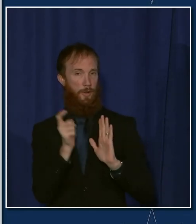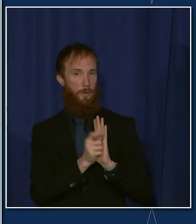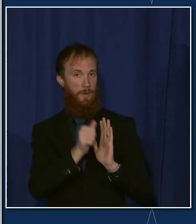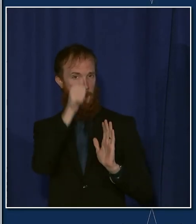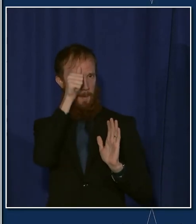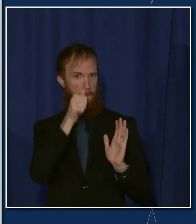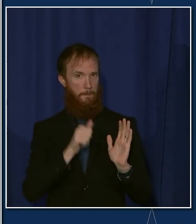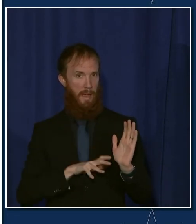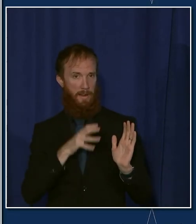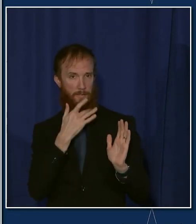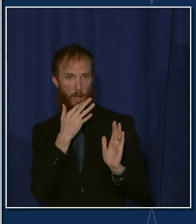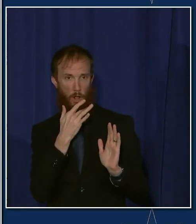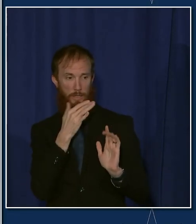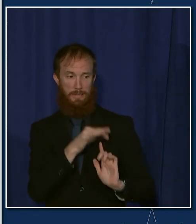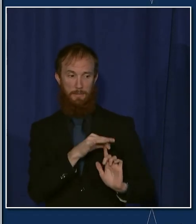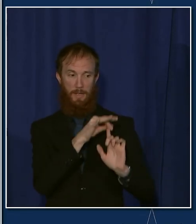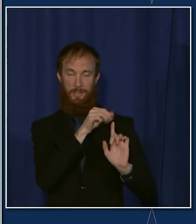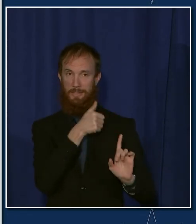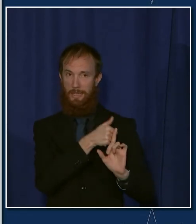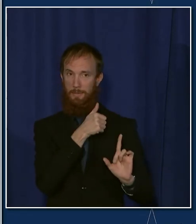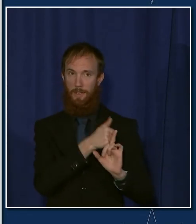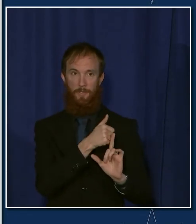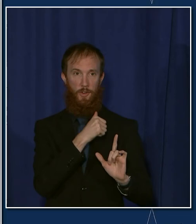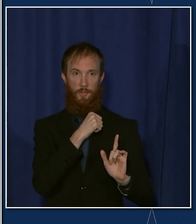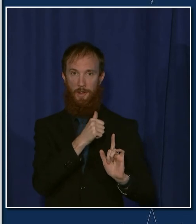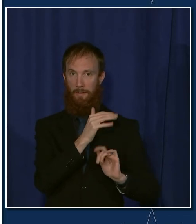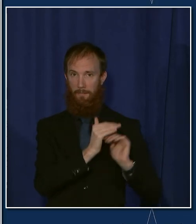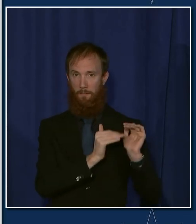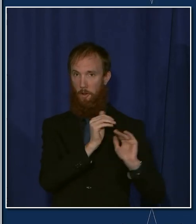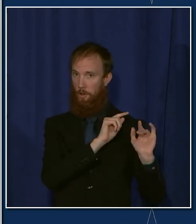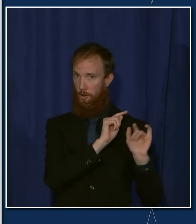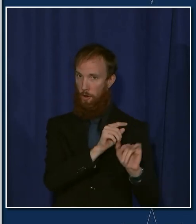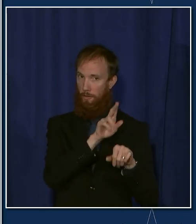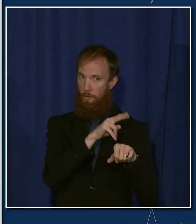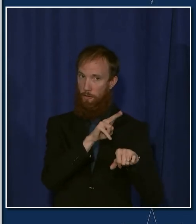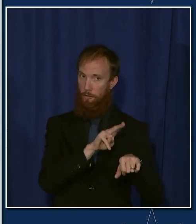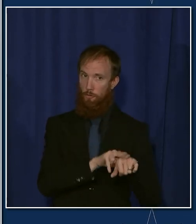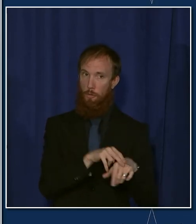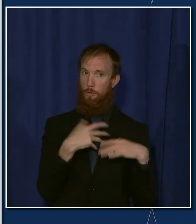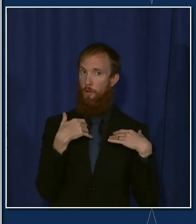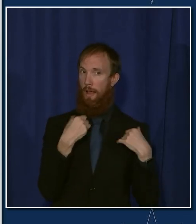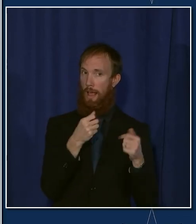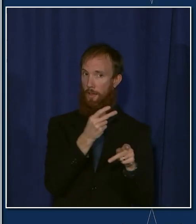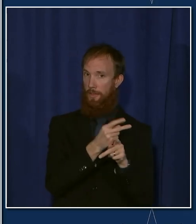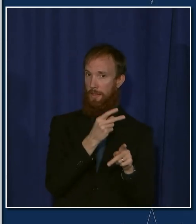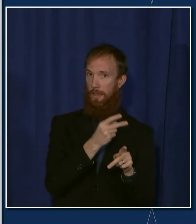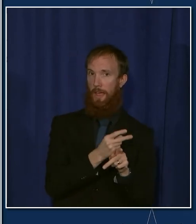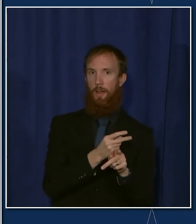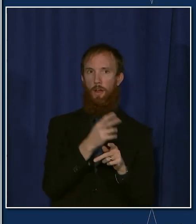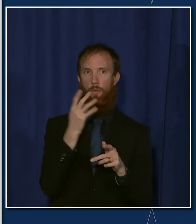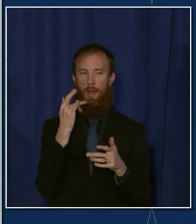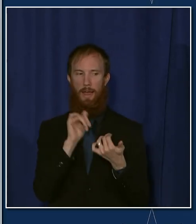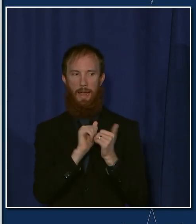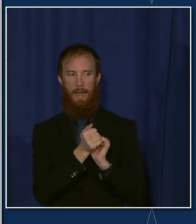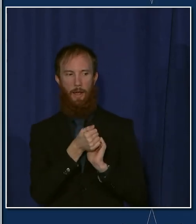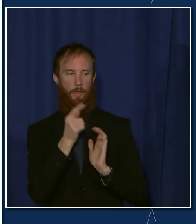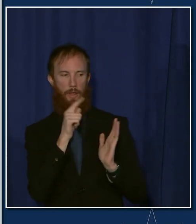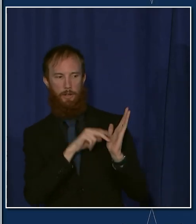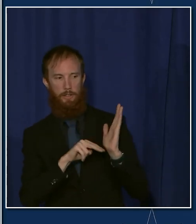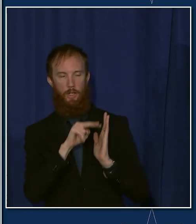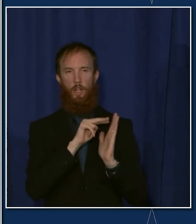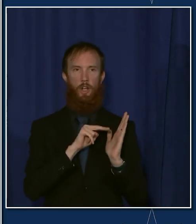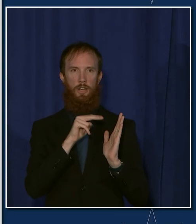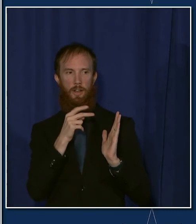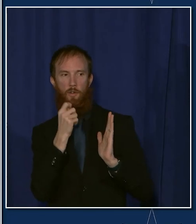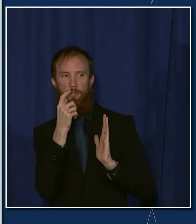specifically especially are uncomfortable with traditional health care or governmental settings because of how they're perceived, be it for their tattoos